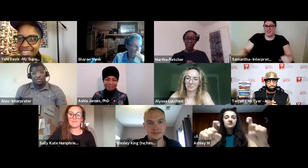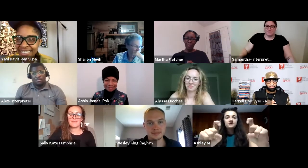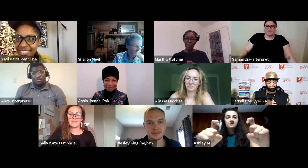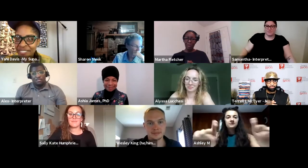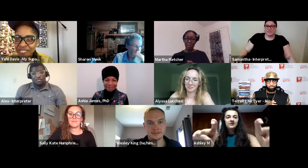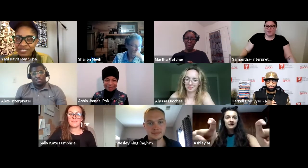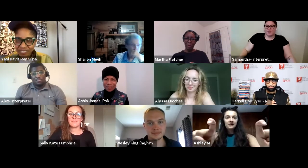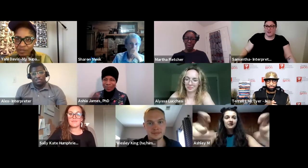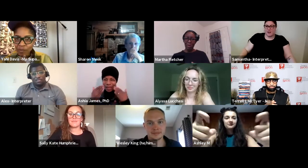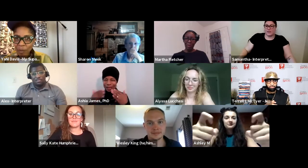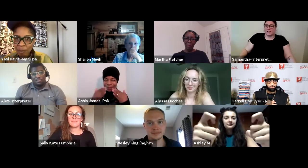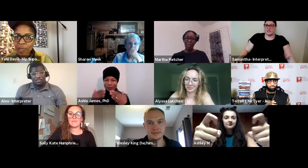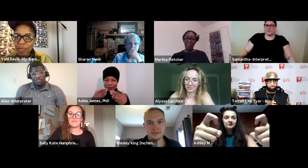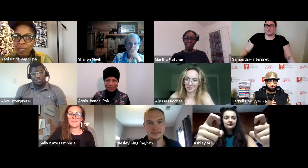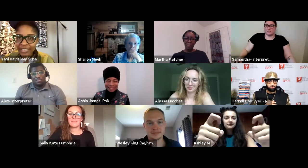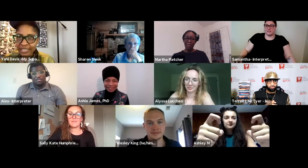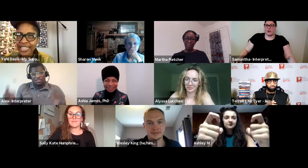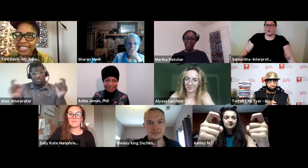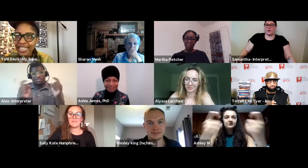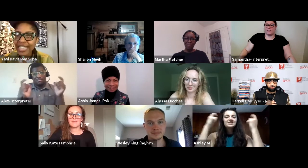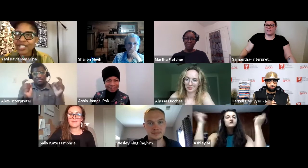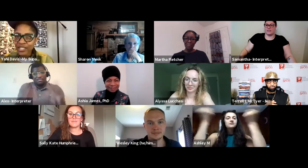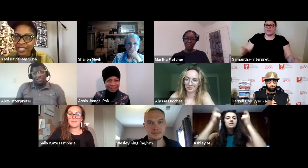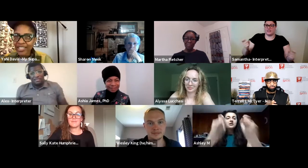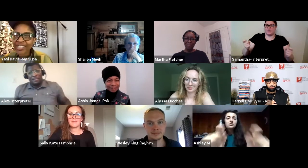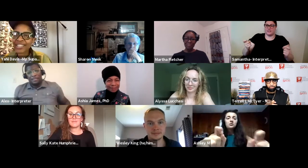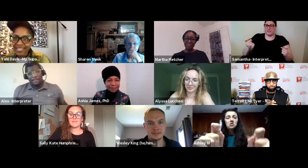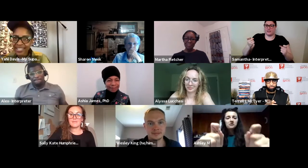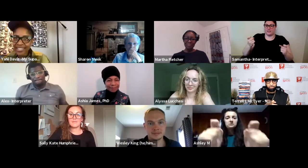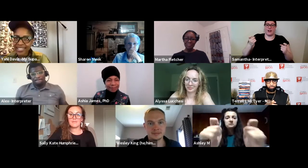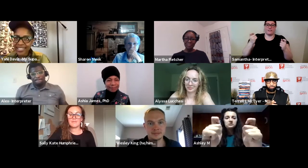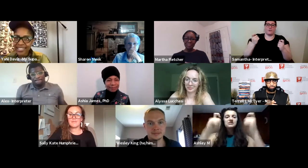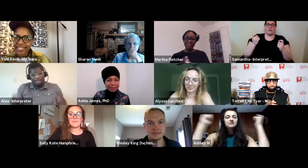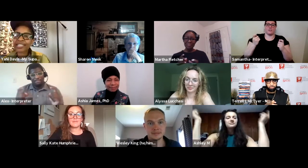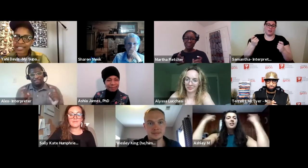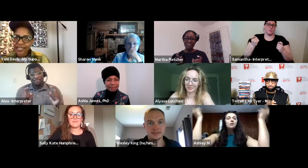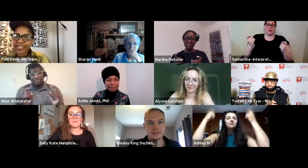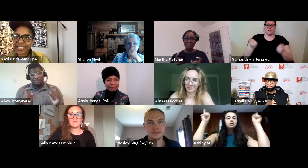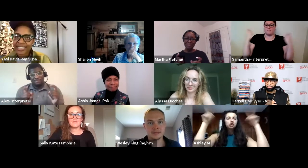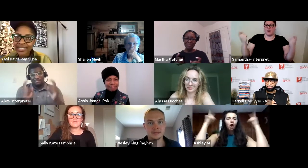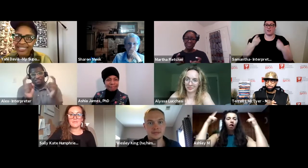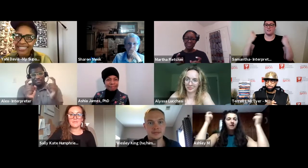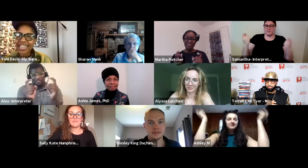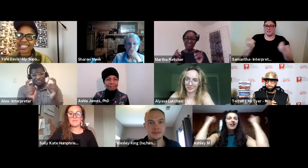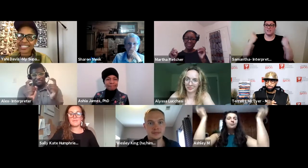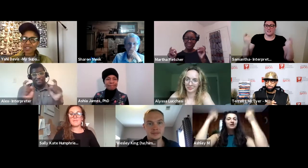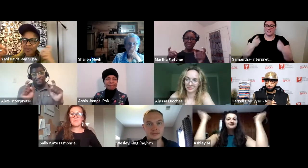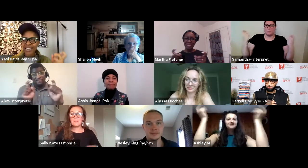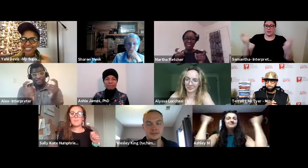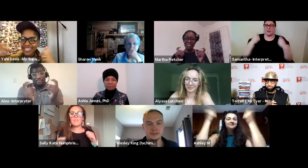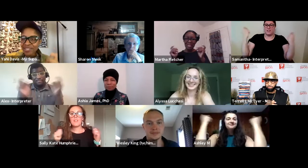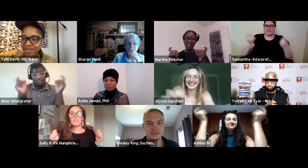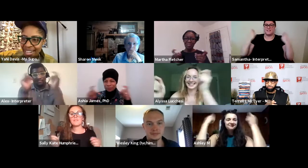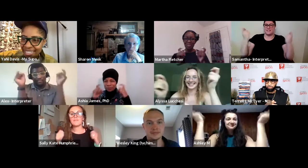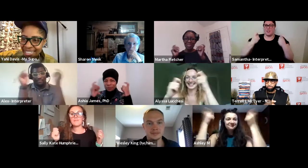Thank you, Doctor. Thank Oh, you. yes. Yes. So And this is the sign for celebrate right here. yes, celebrate.